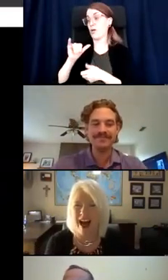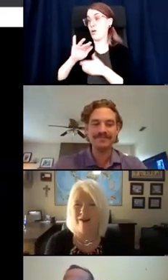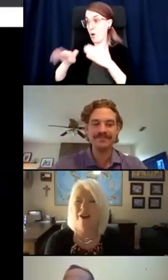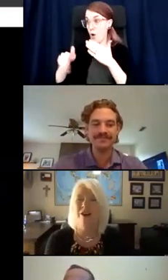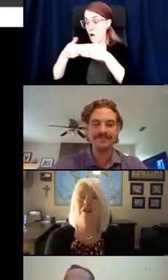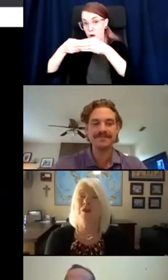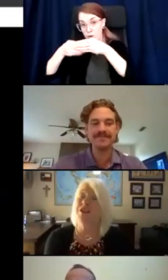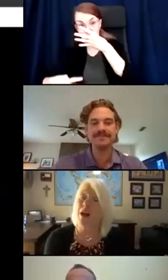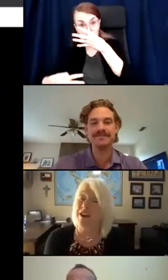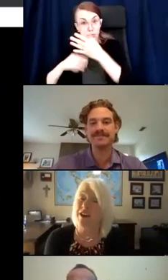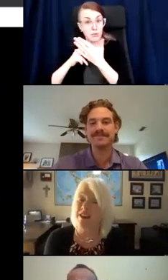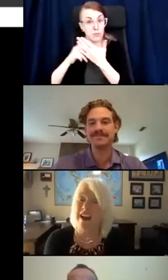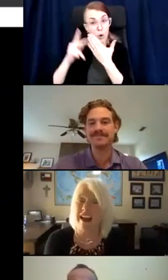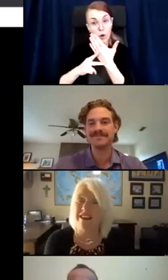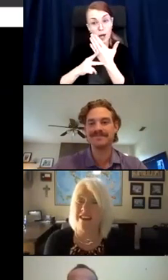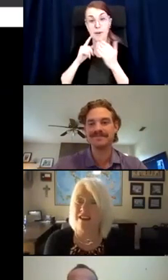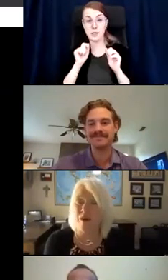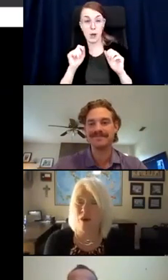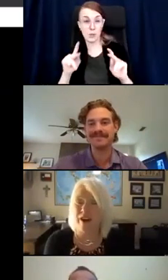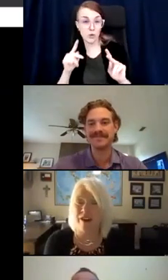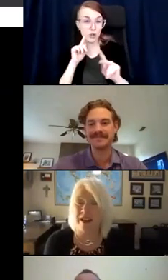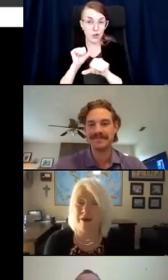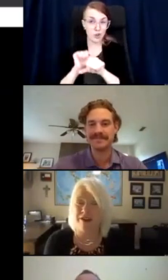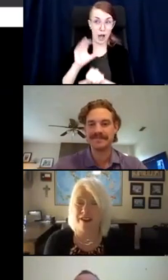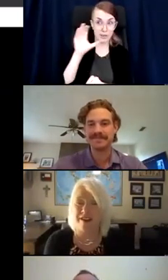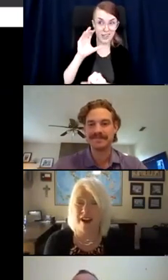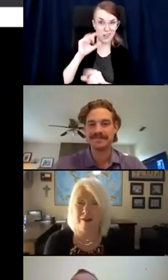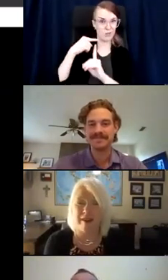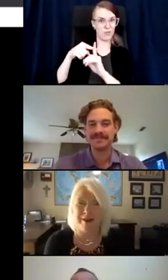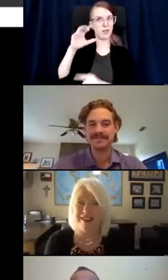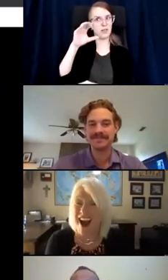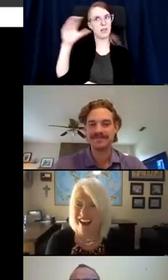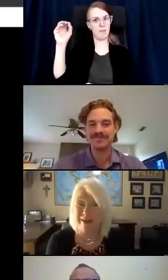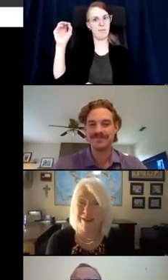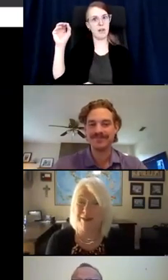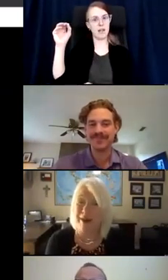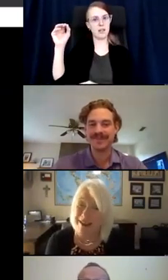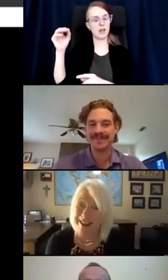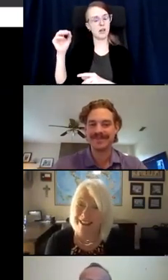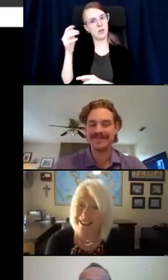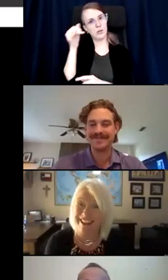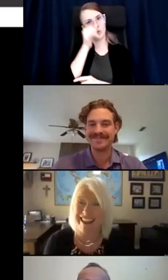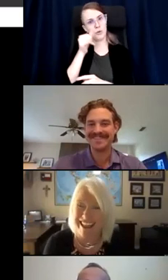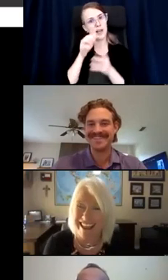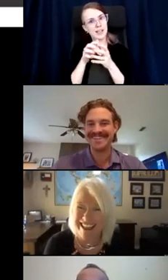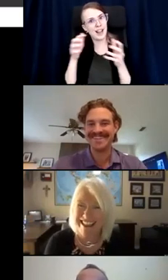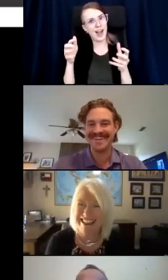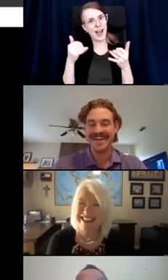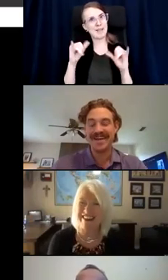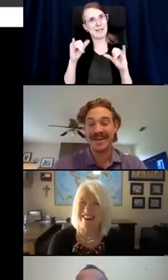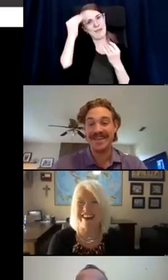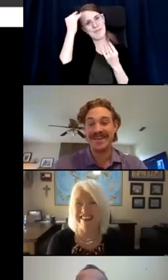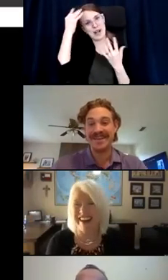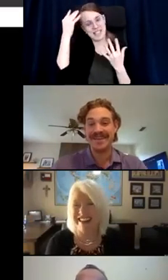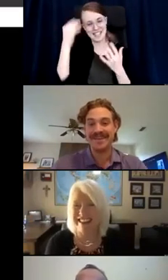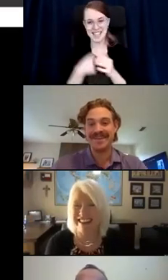guys have for job seekers and Texas employers, it was just, it was a lot, and I'm still processing. Really